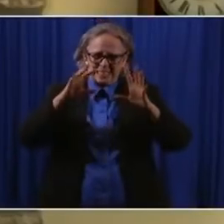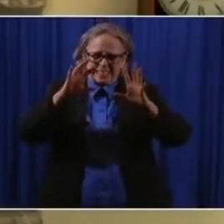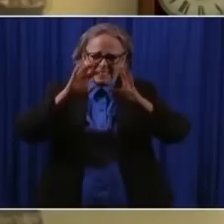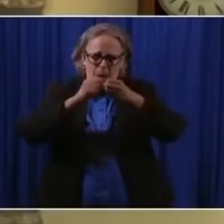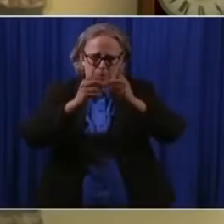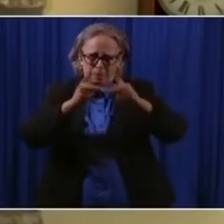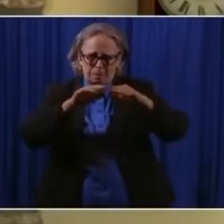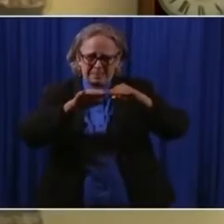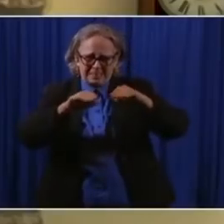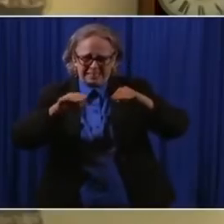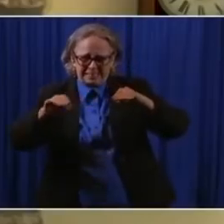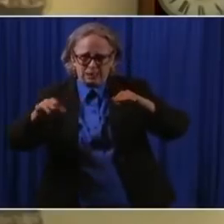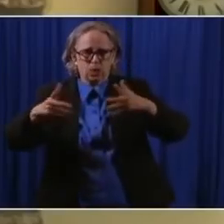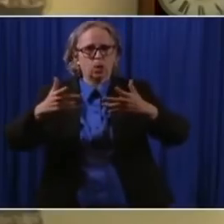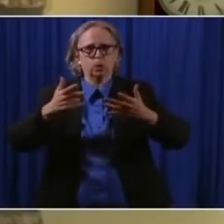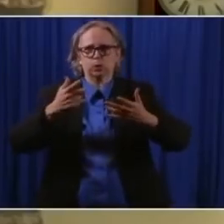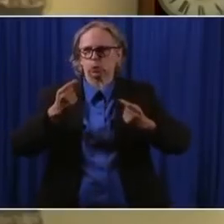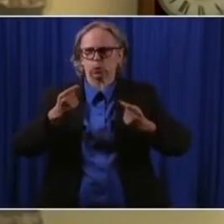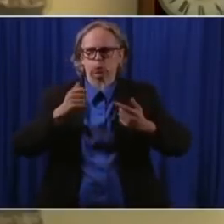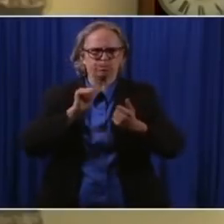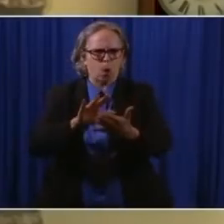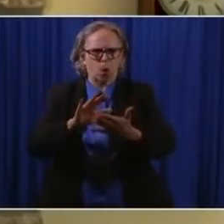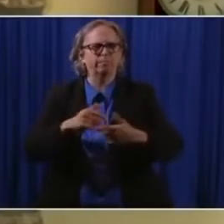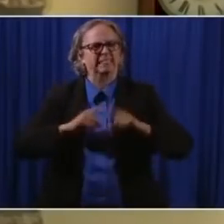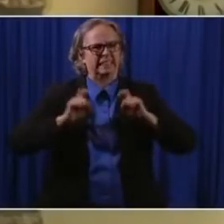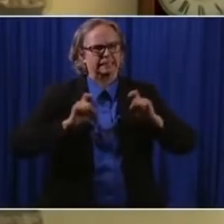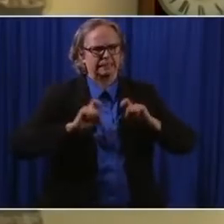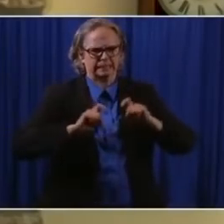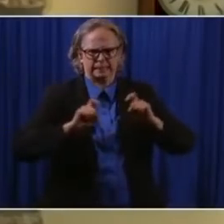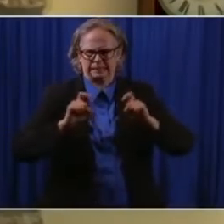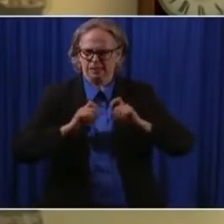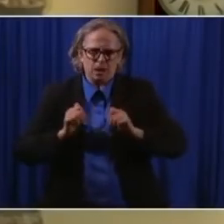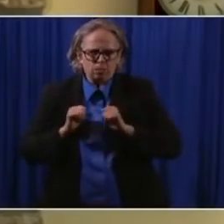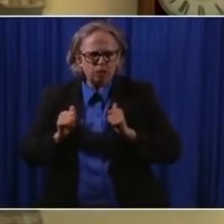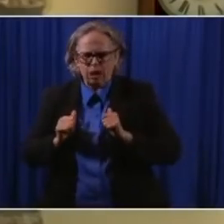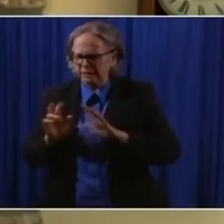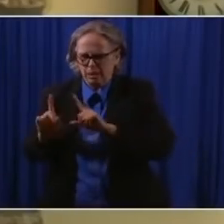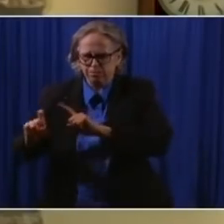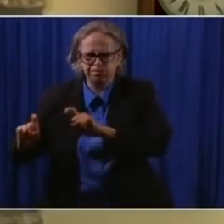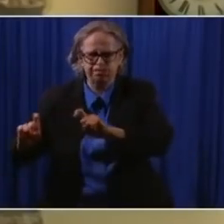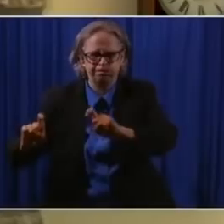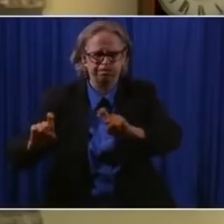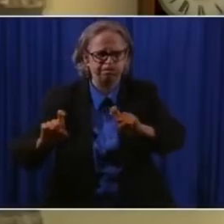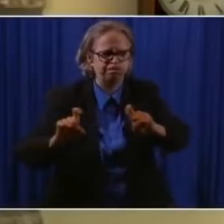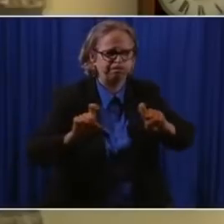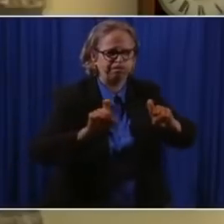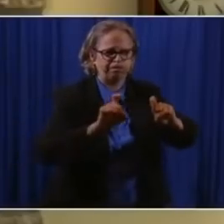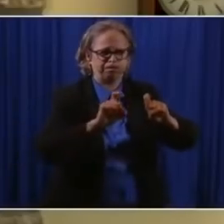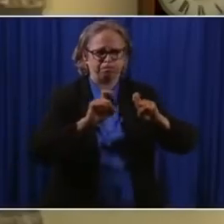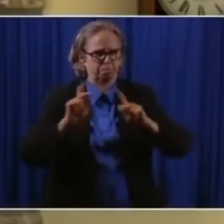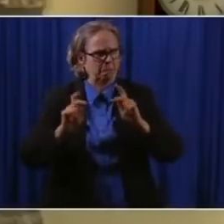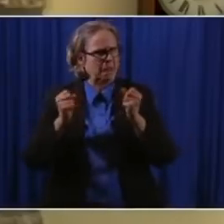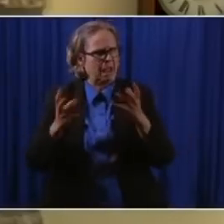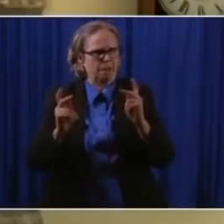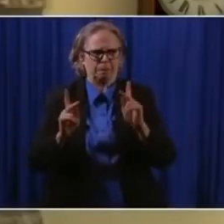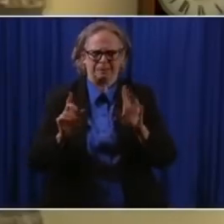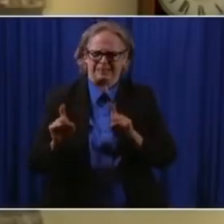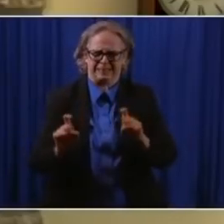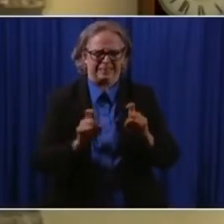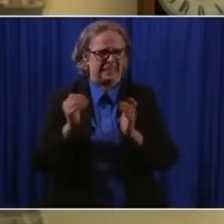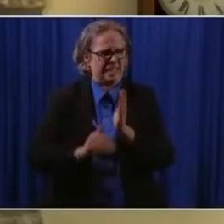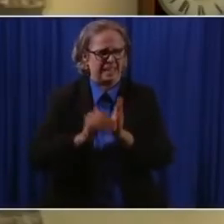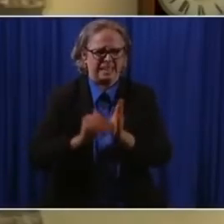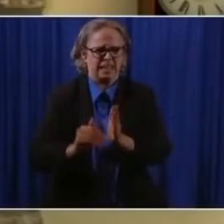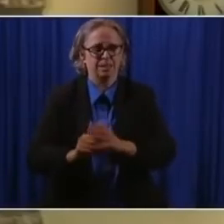aggressive with it. So, we have our foot to the accelerator as far as we can push it in regard to